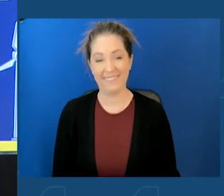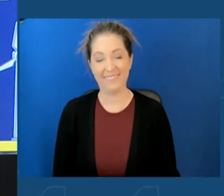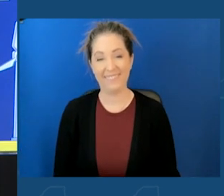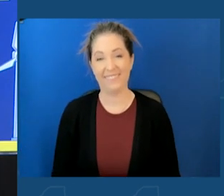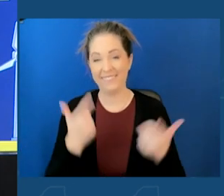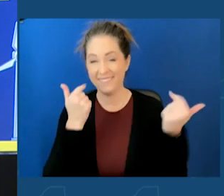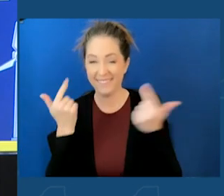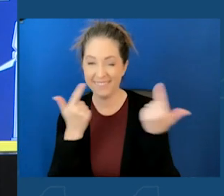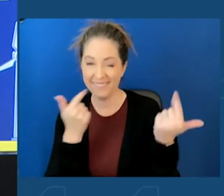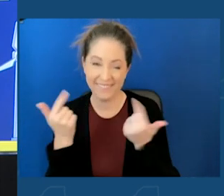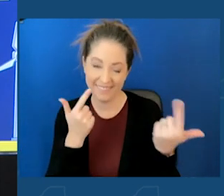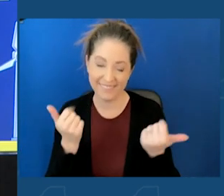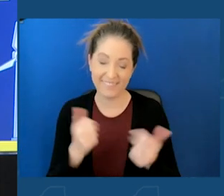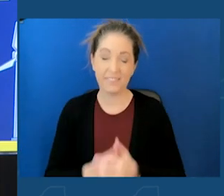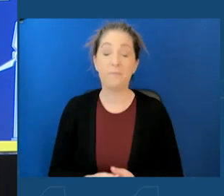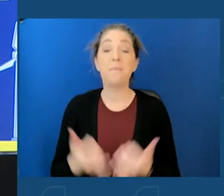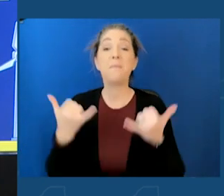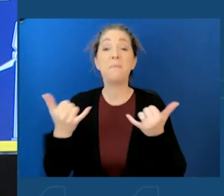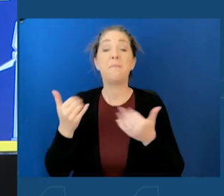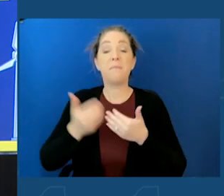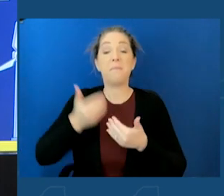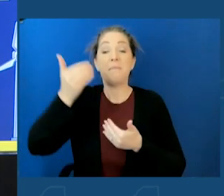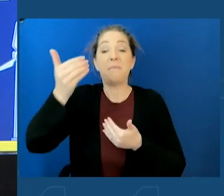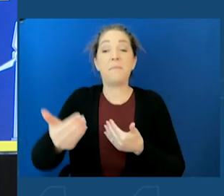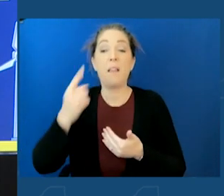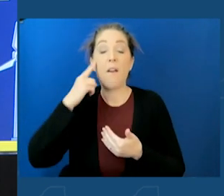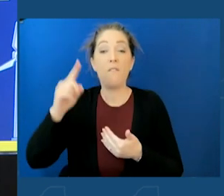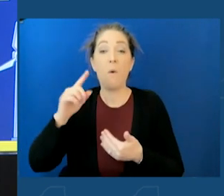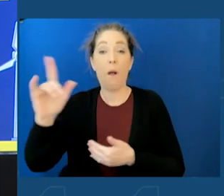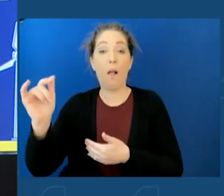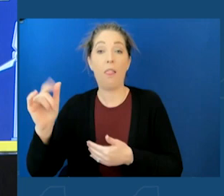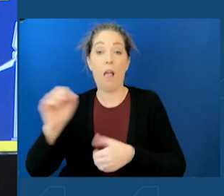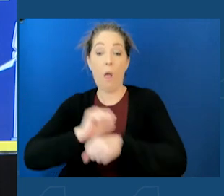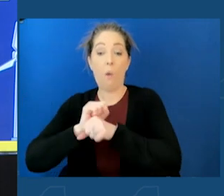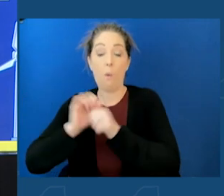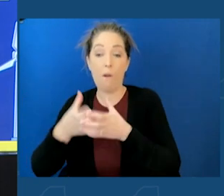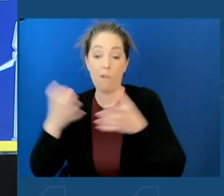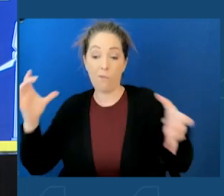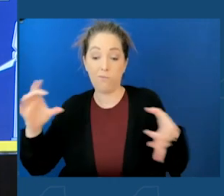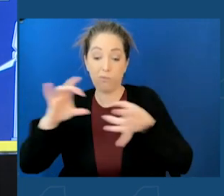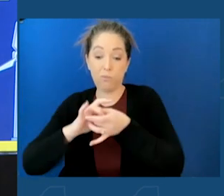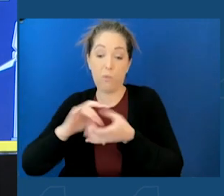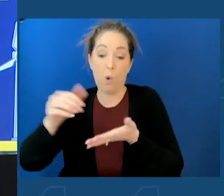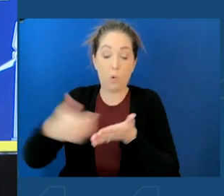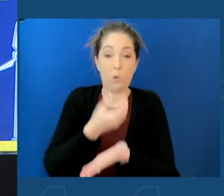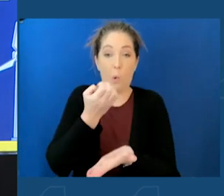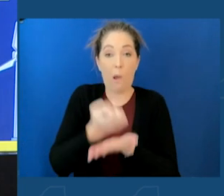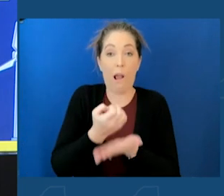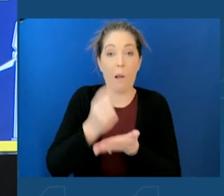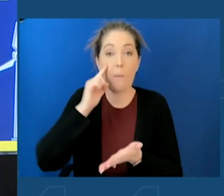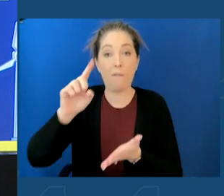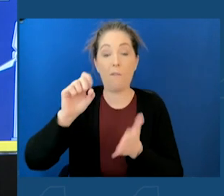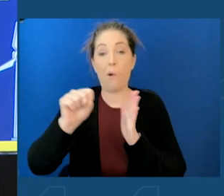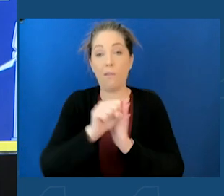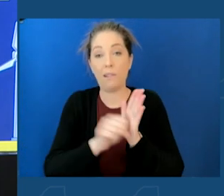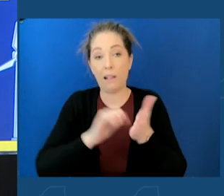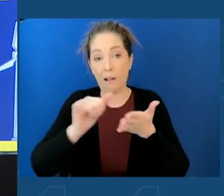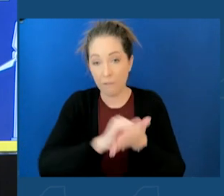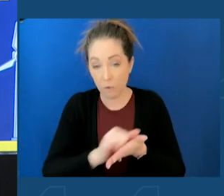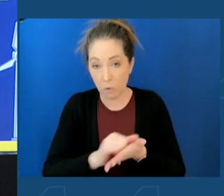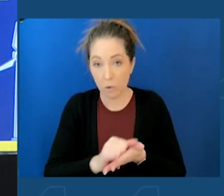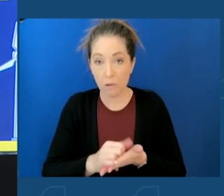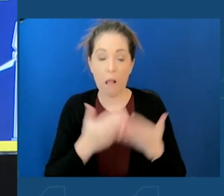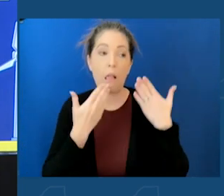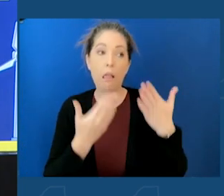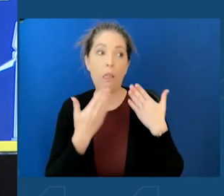Today, we take the next great step in connecting Long Island's workforce to the heart of a new economy for the state of New York. And I'd like to express my sincerest appreciation to Governor